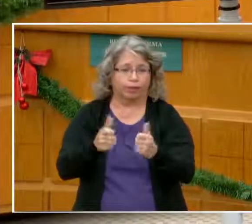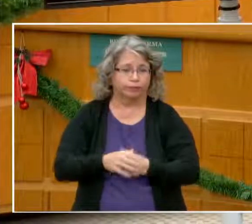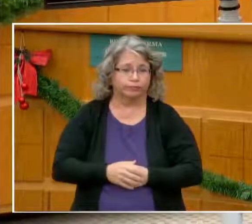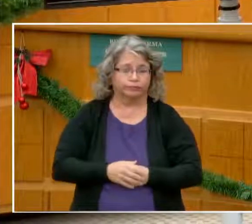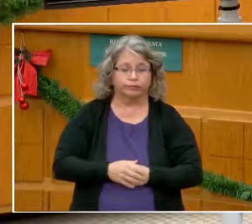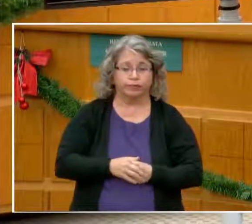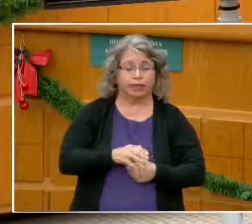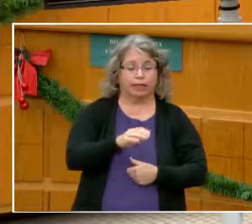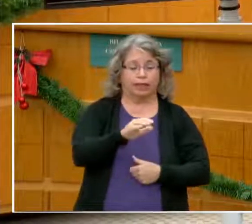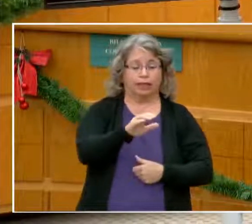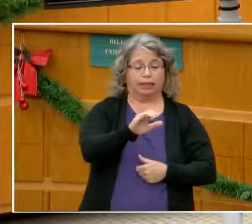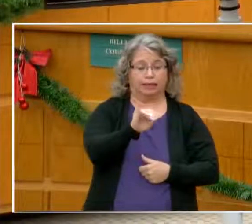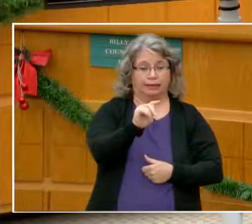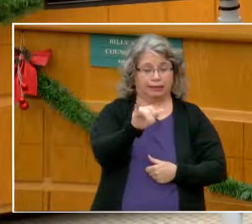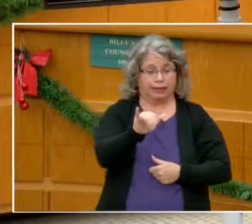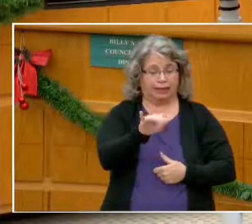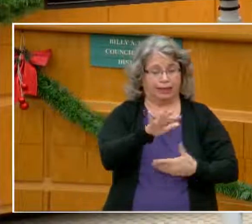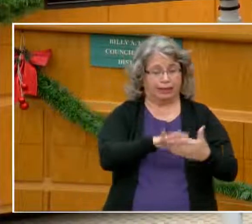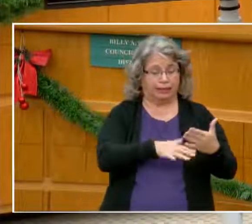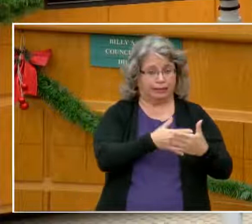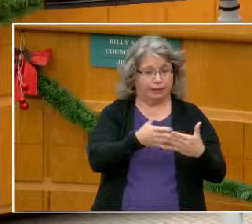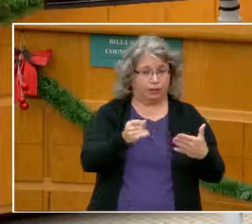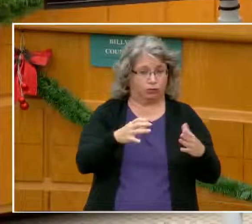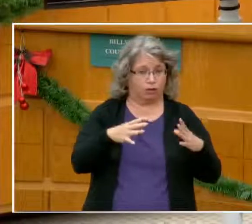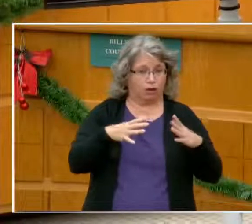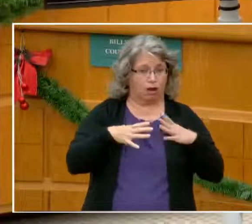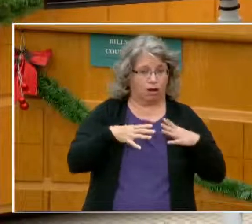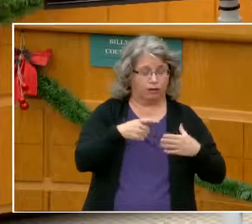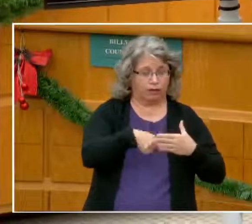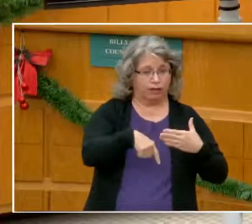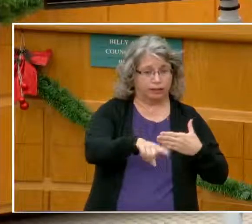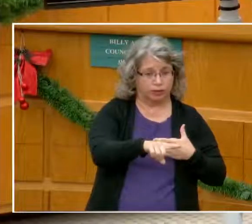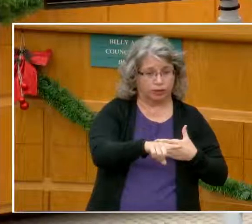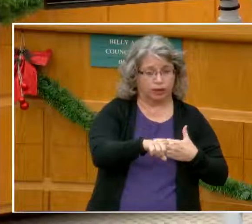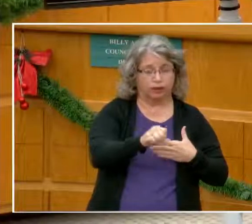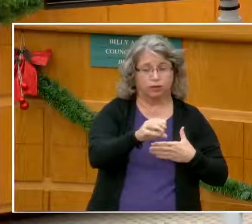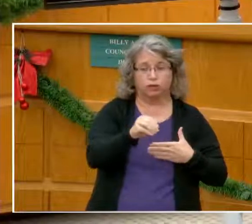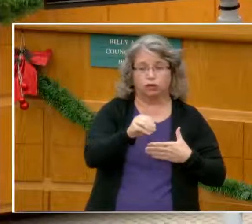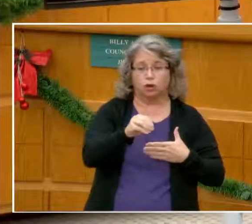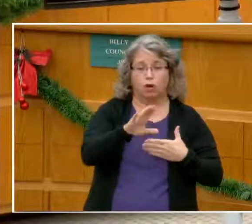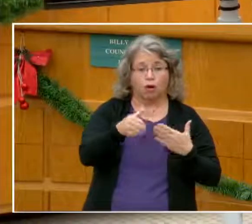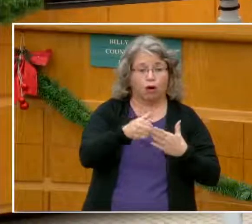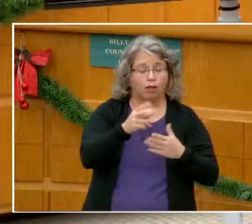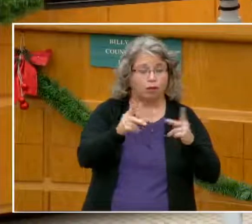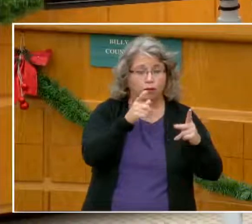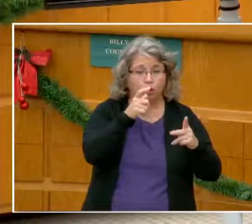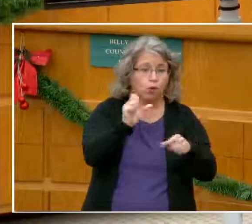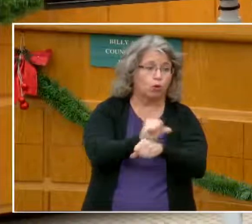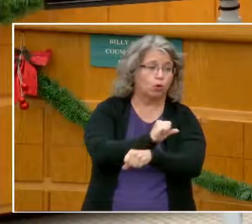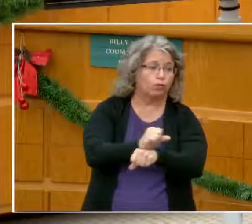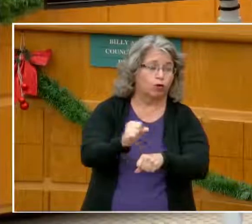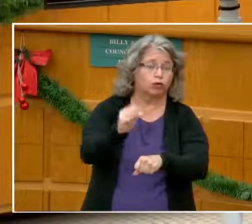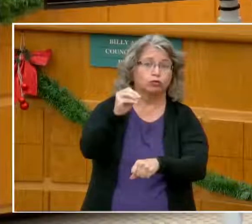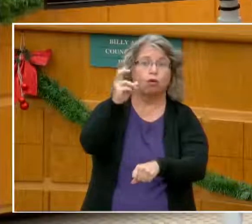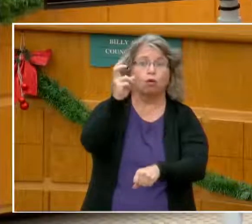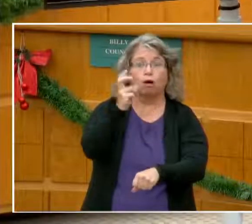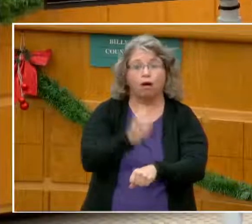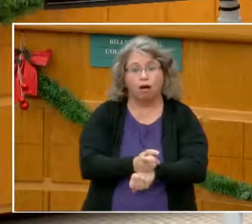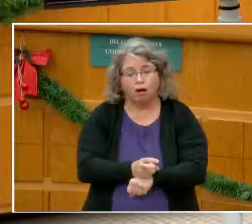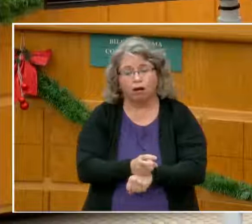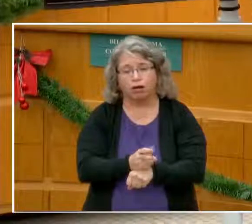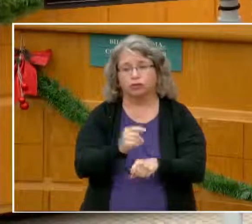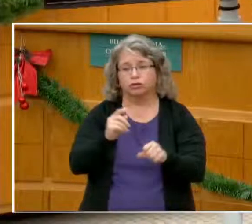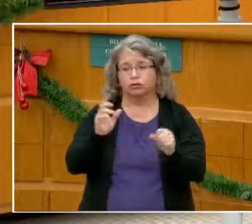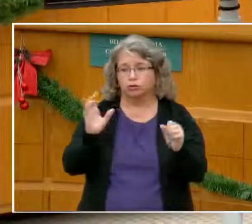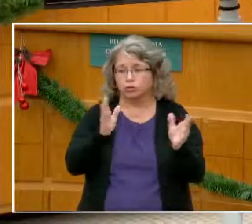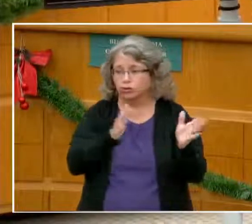be off next week so that the hardworking people who put these COVID briefings together after so many briefings throughout the